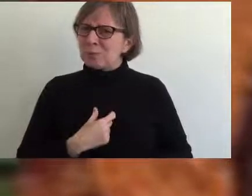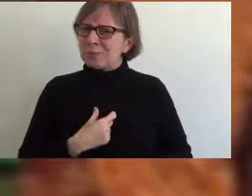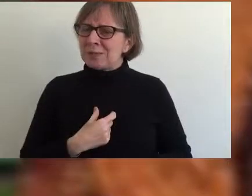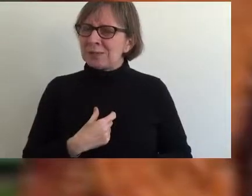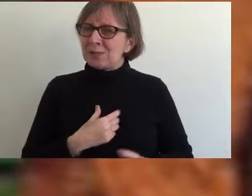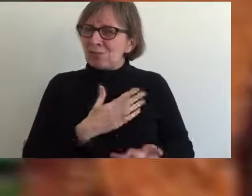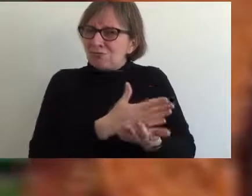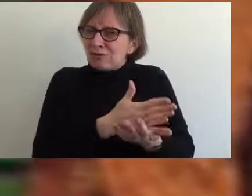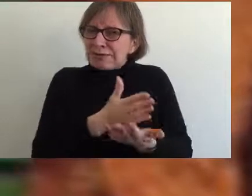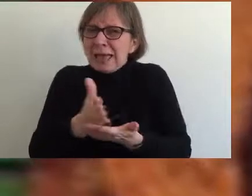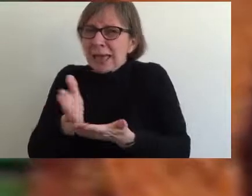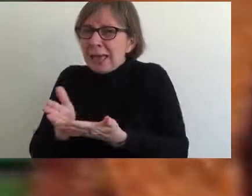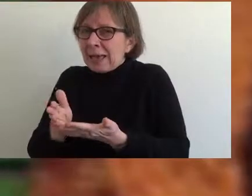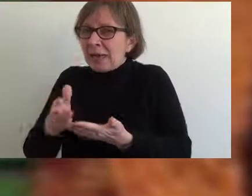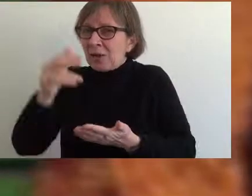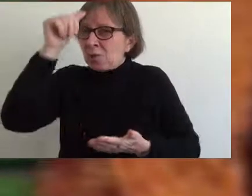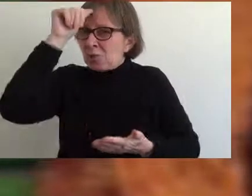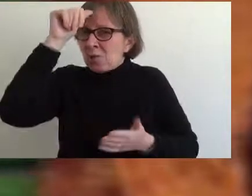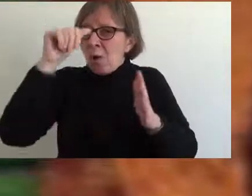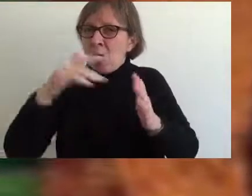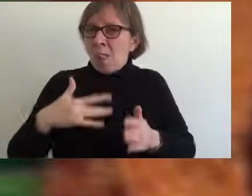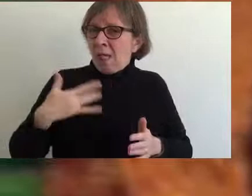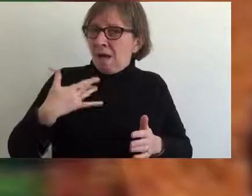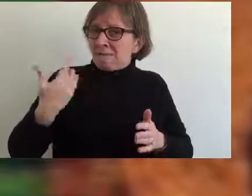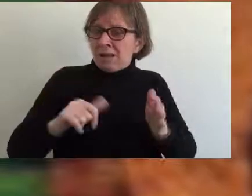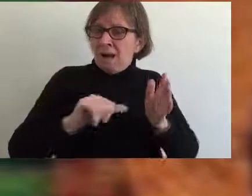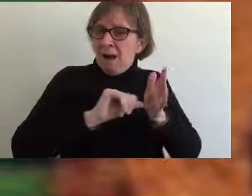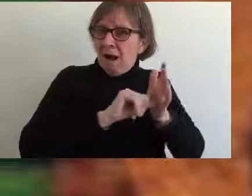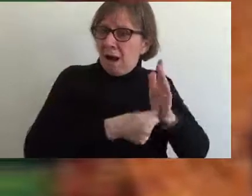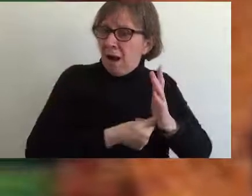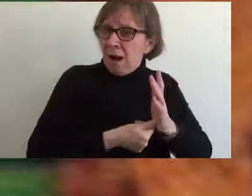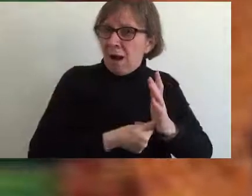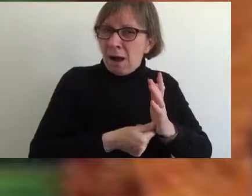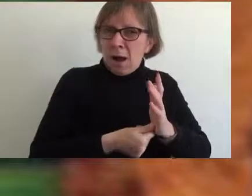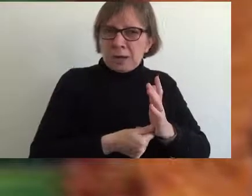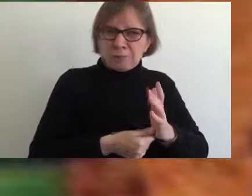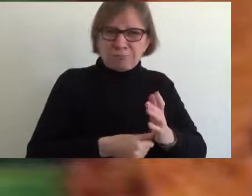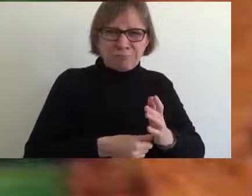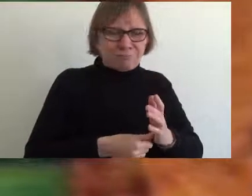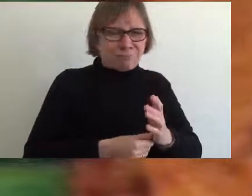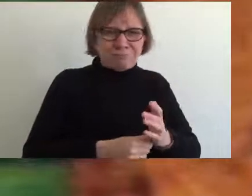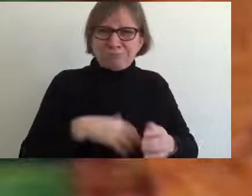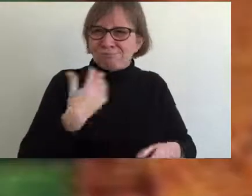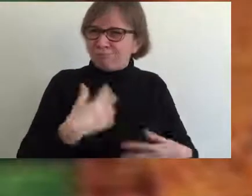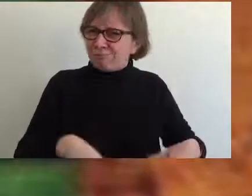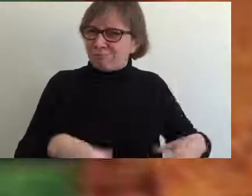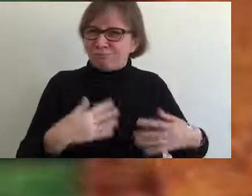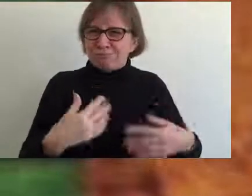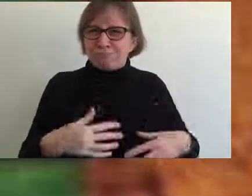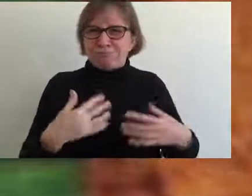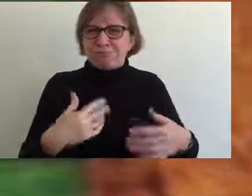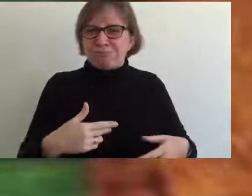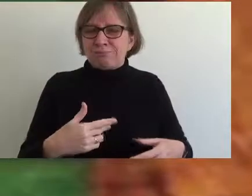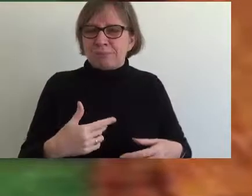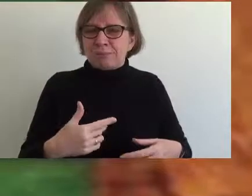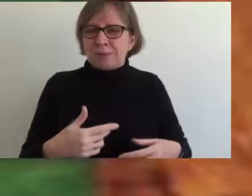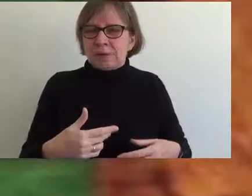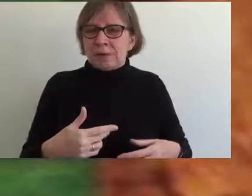humanity. You know the hardships of life for people who suffer in so many different